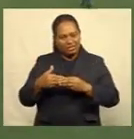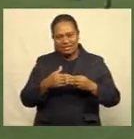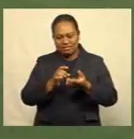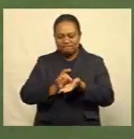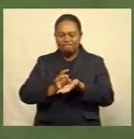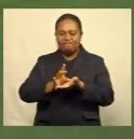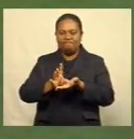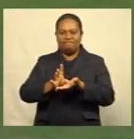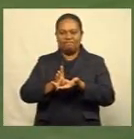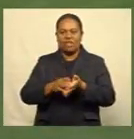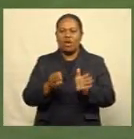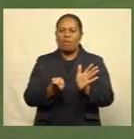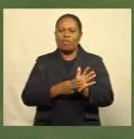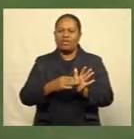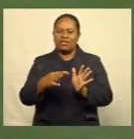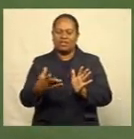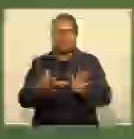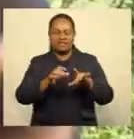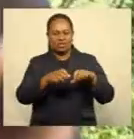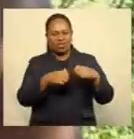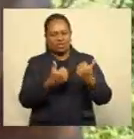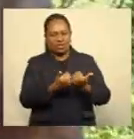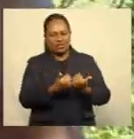termination of Modenadangi's contract.